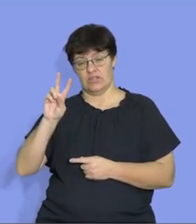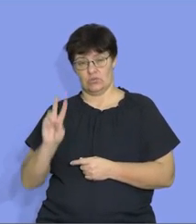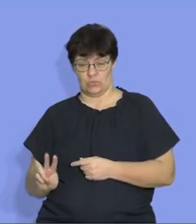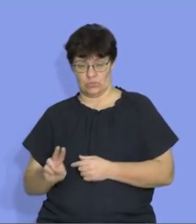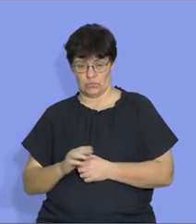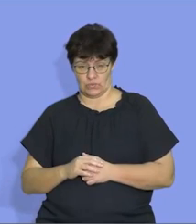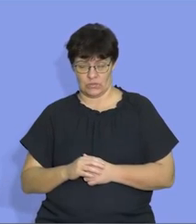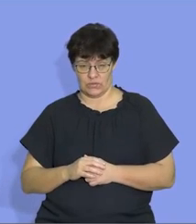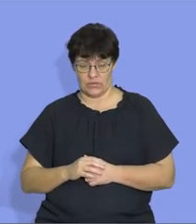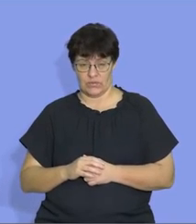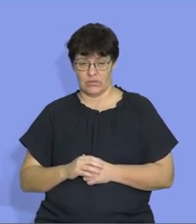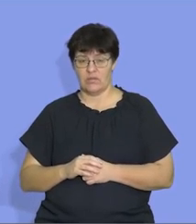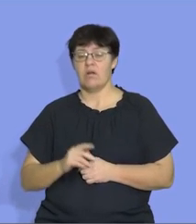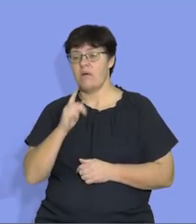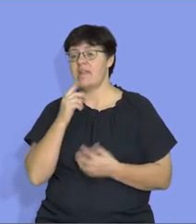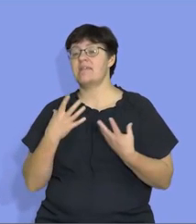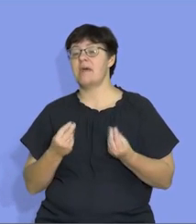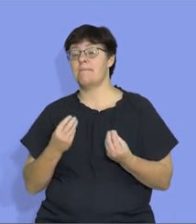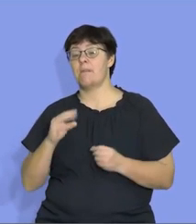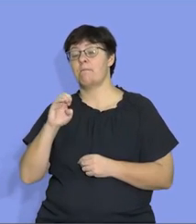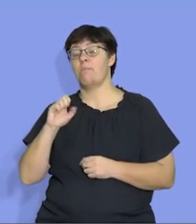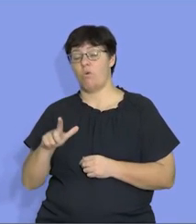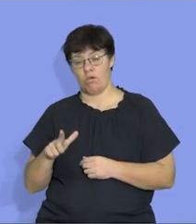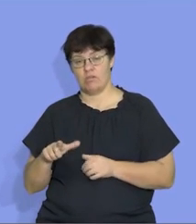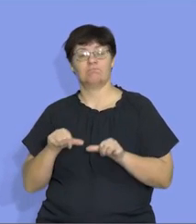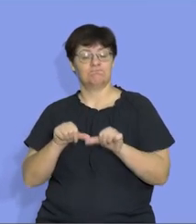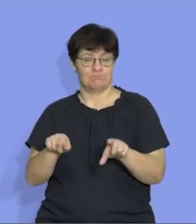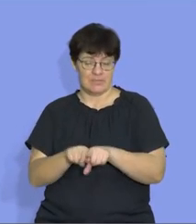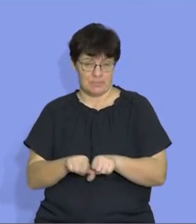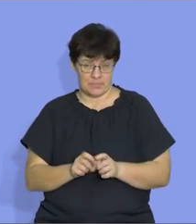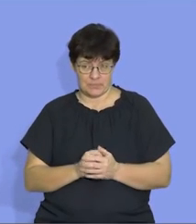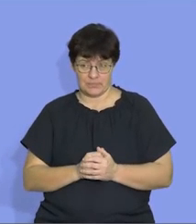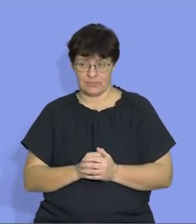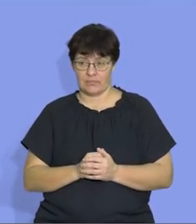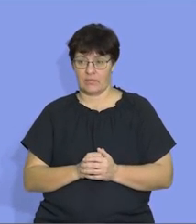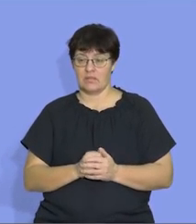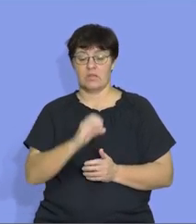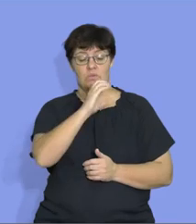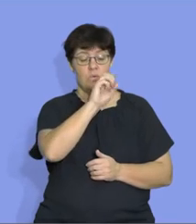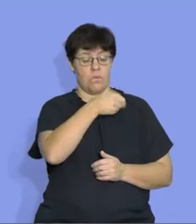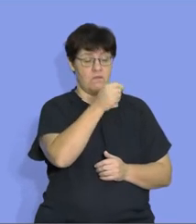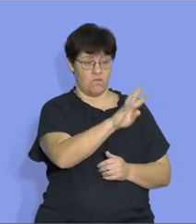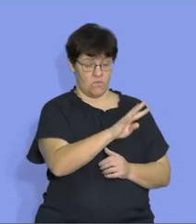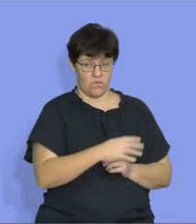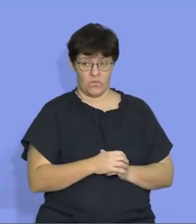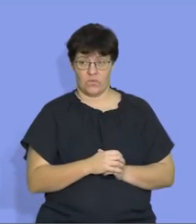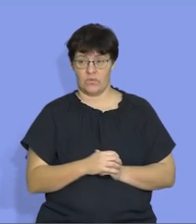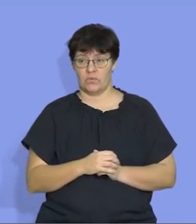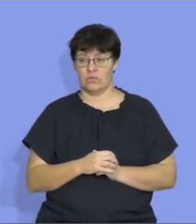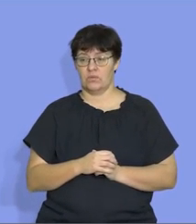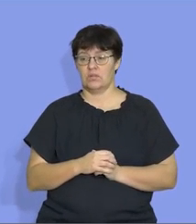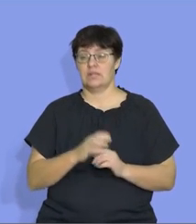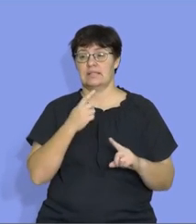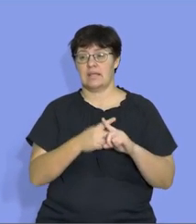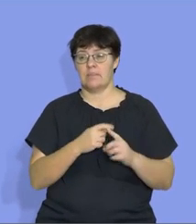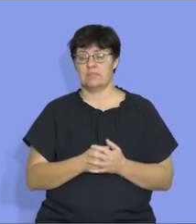what remains the same is the number of moles, right? So concentration 1 is 0.4, right? Multiplied by